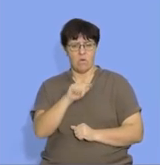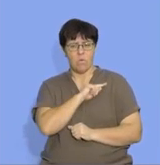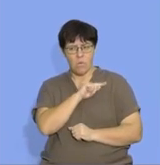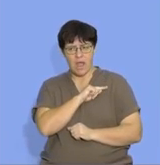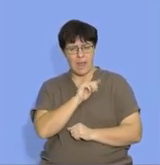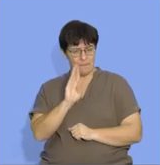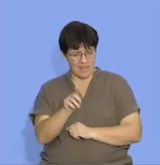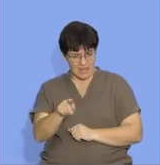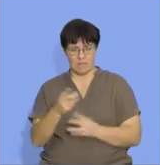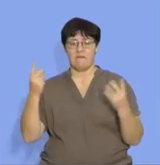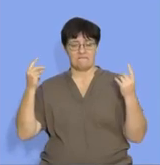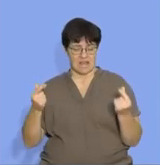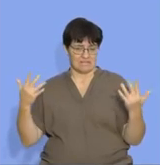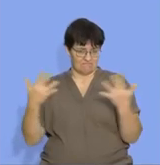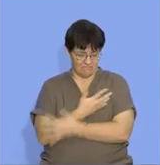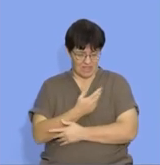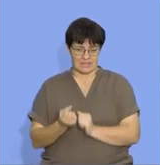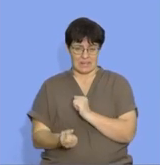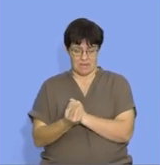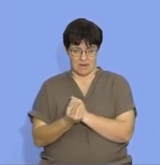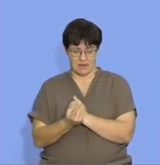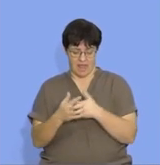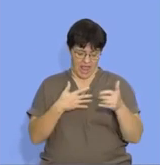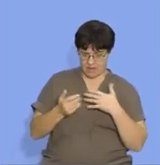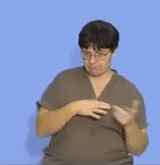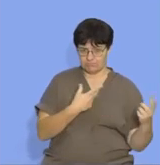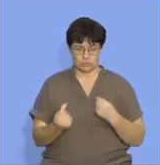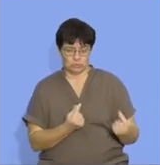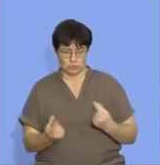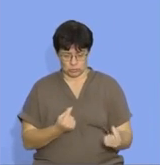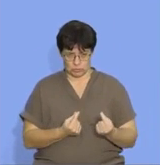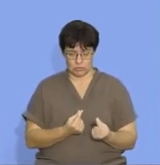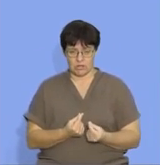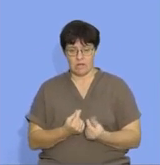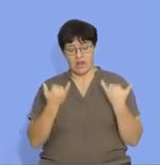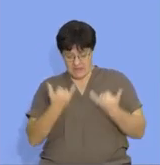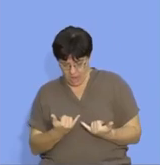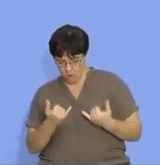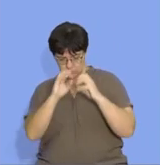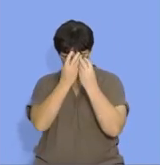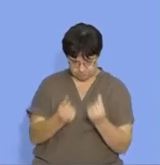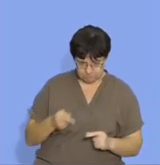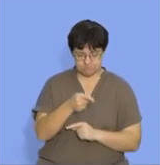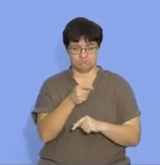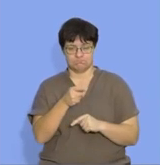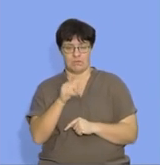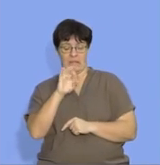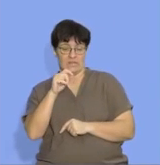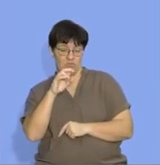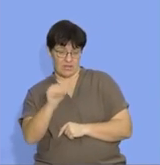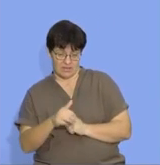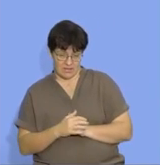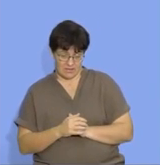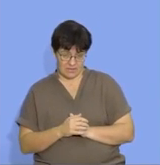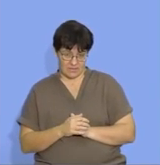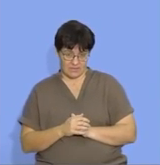B? It's quick, right? It does what it needs to do. It does, all right,